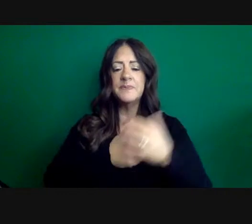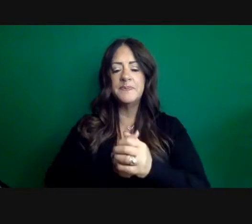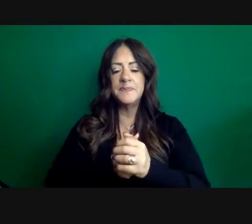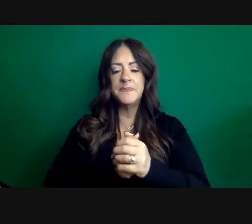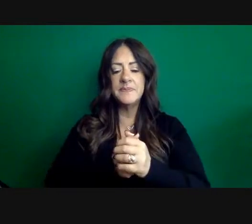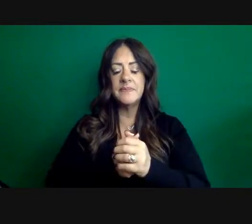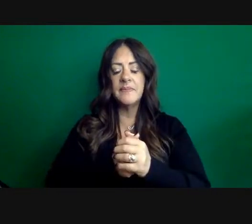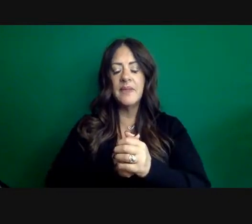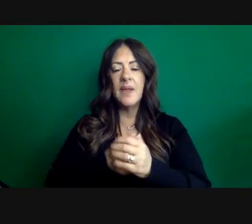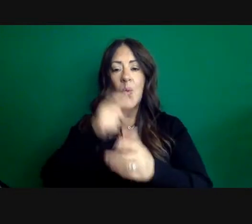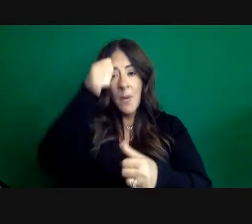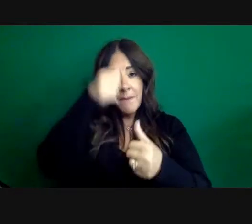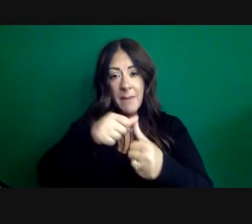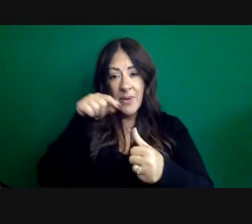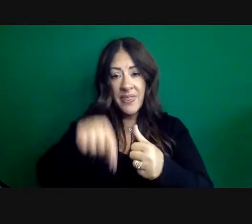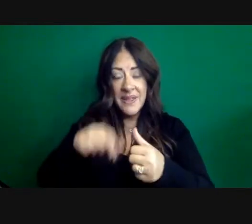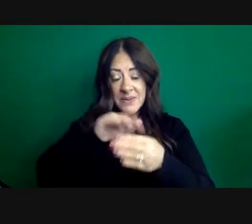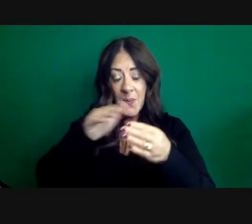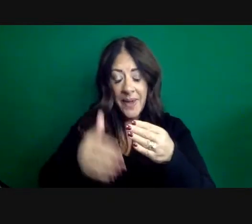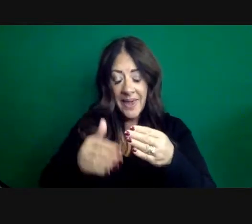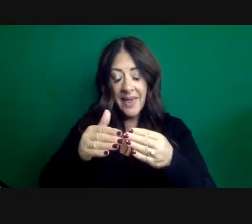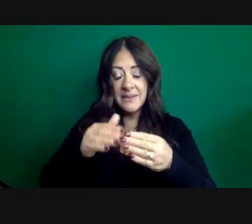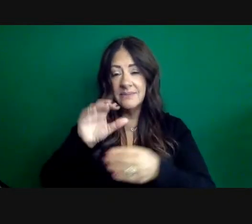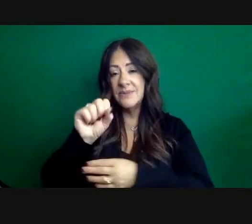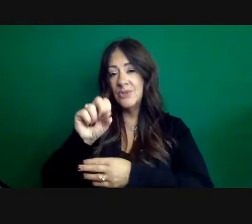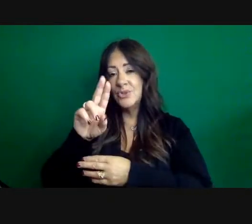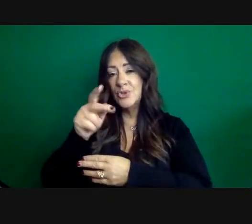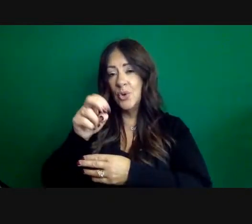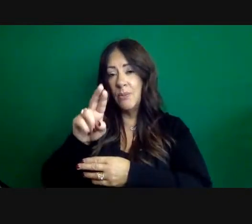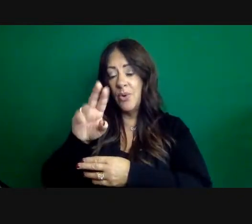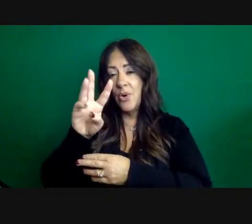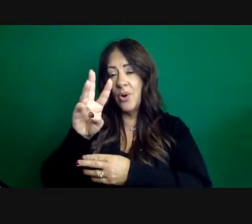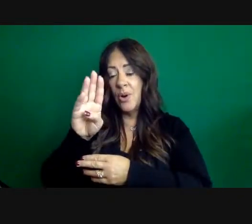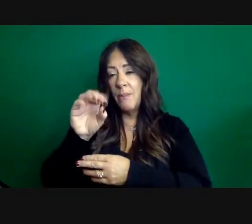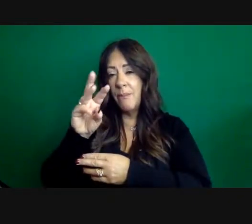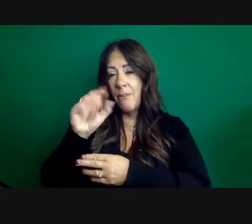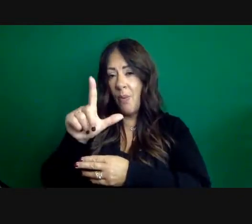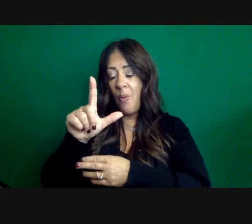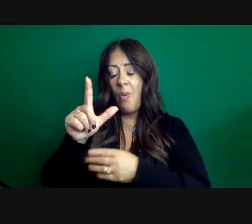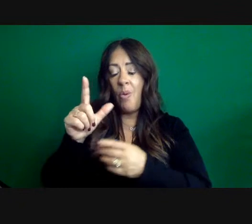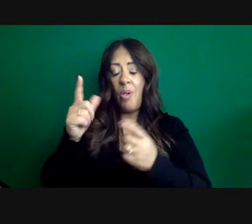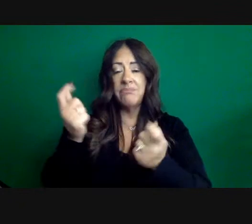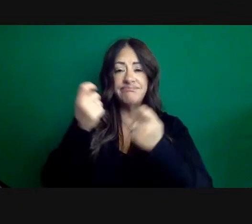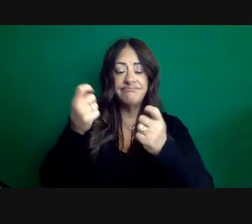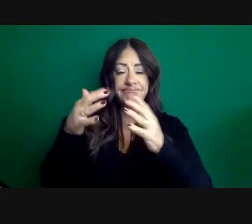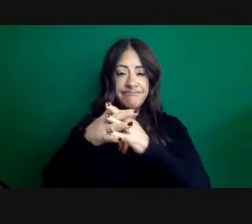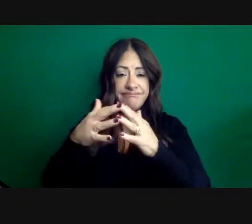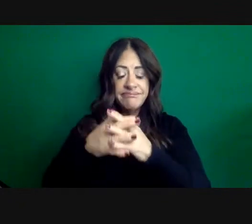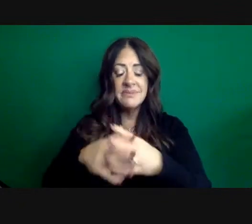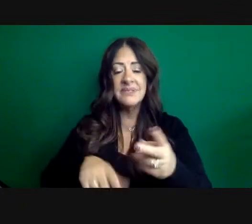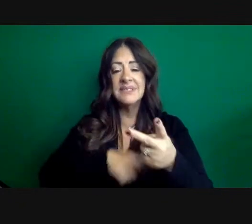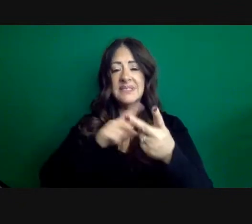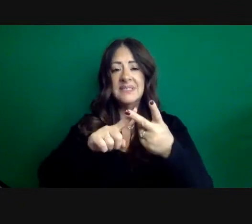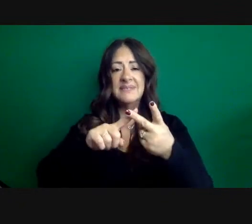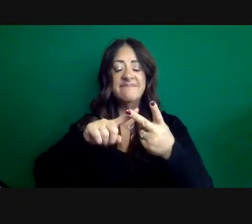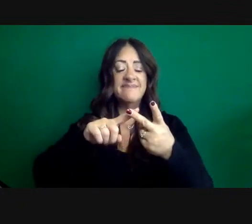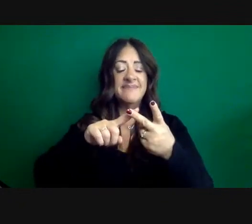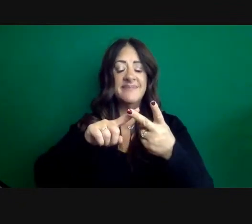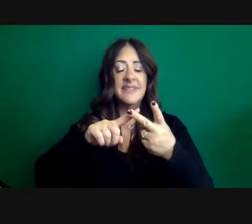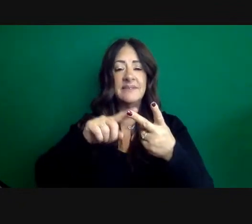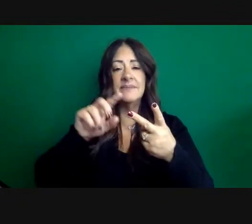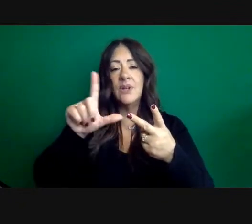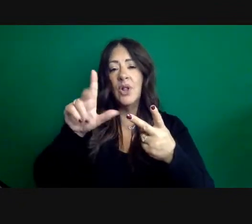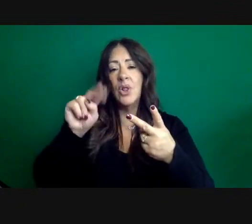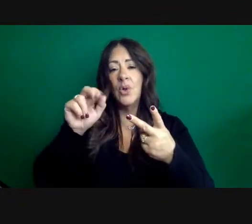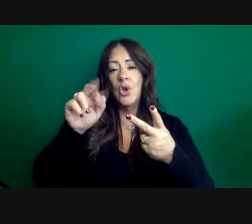keeping in mind about this weekend Super Bowl, Lunar New Year right after that, that there's an opportunity for us to make decisions again